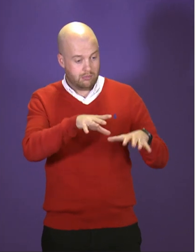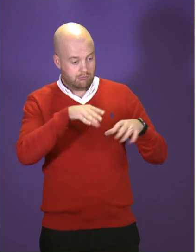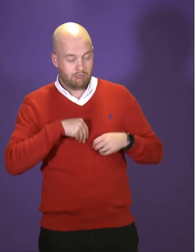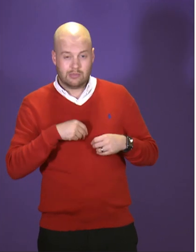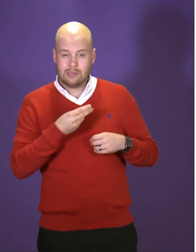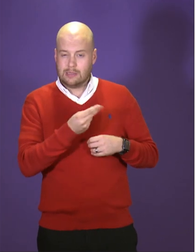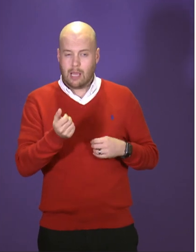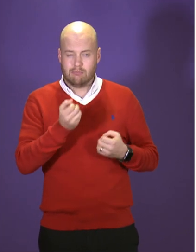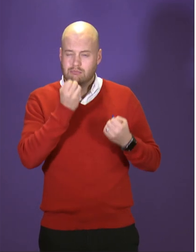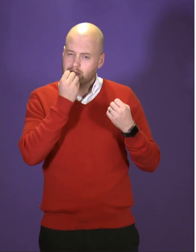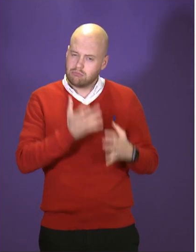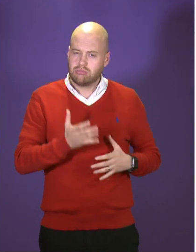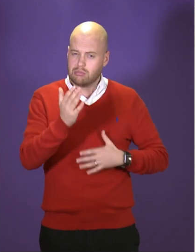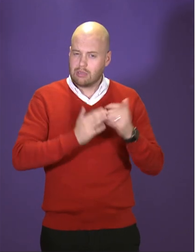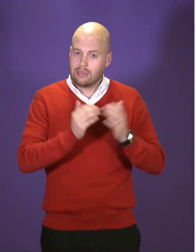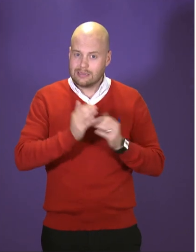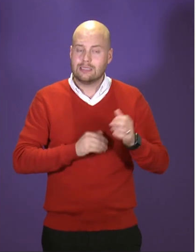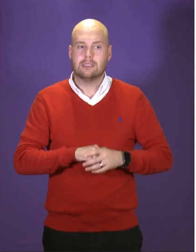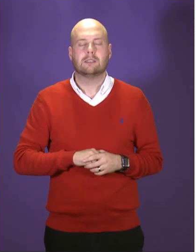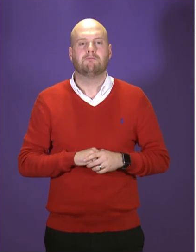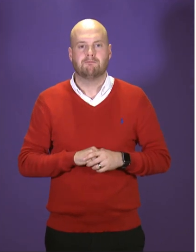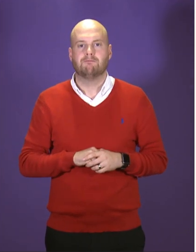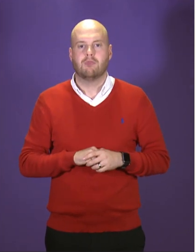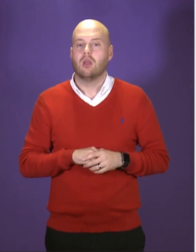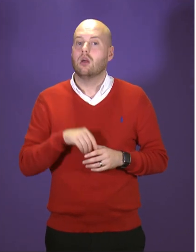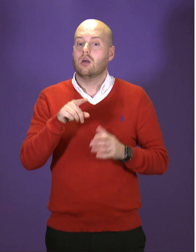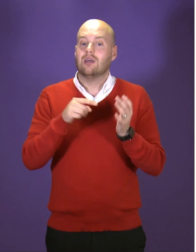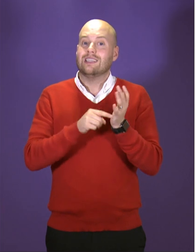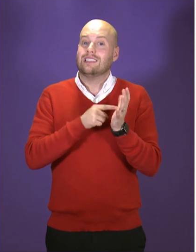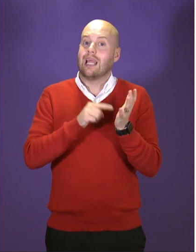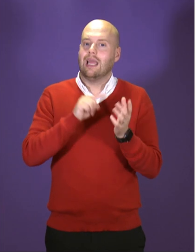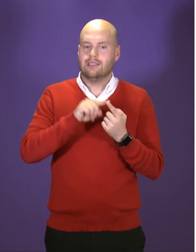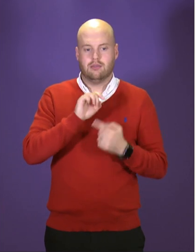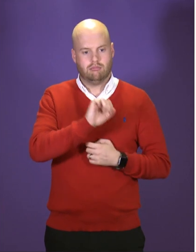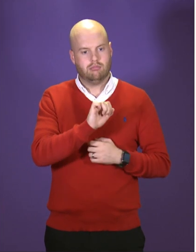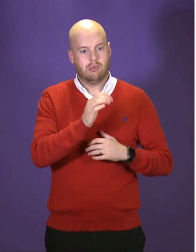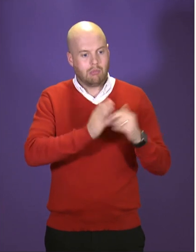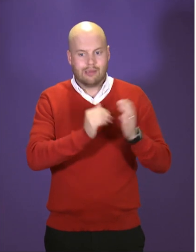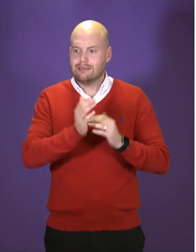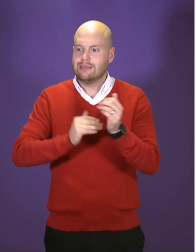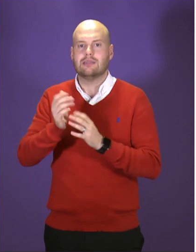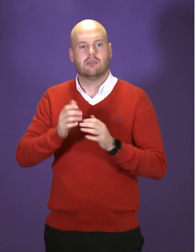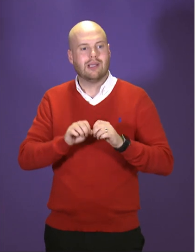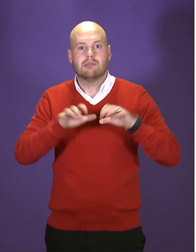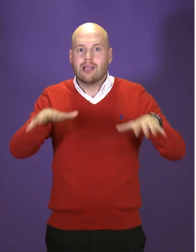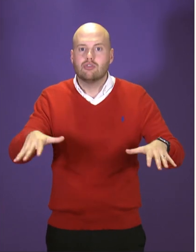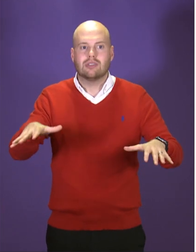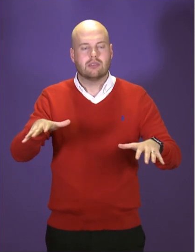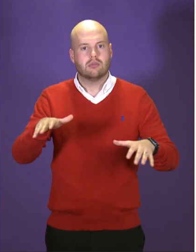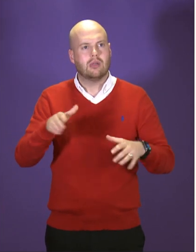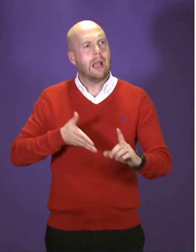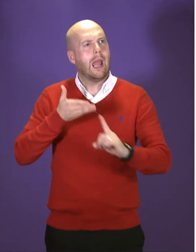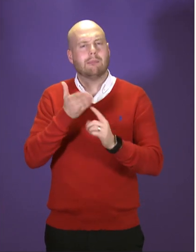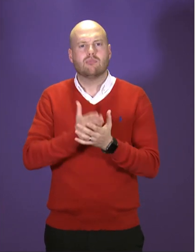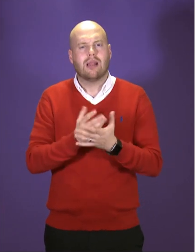within. But Tate's various expansions were always about working with and building communities,